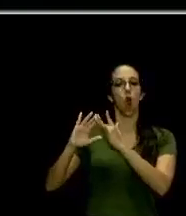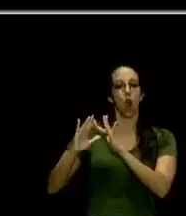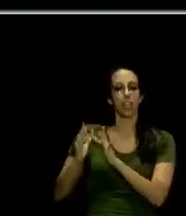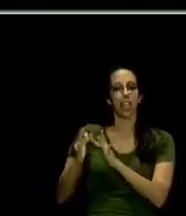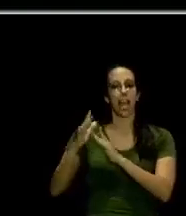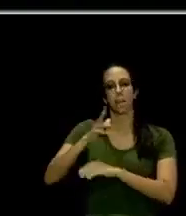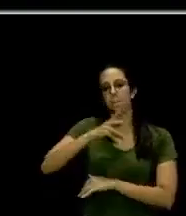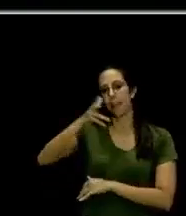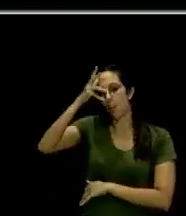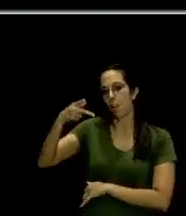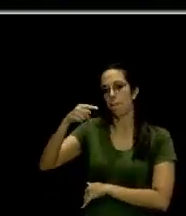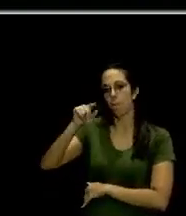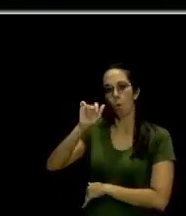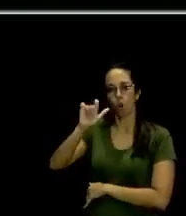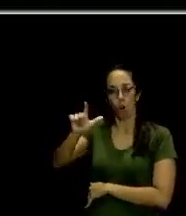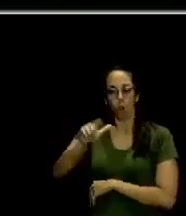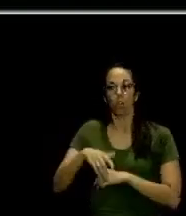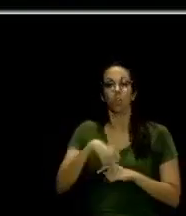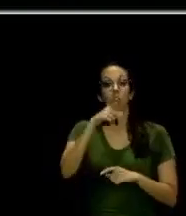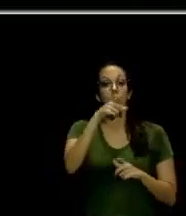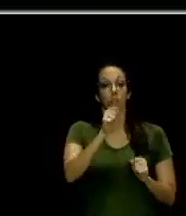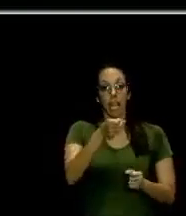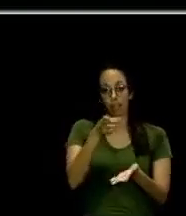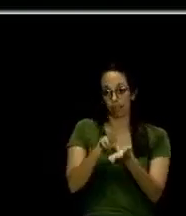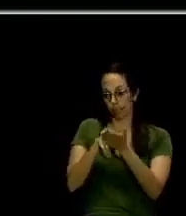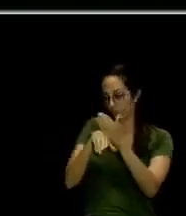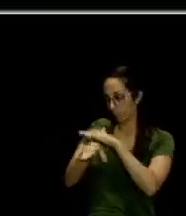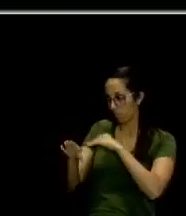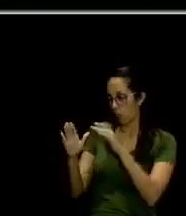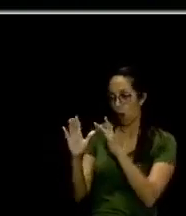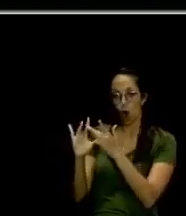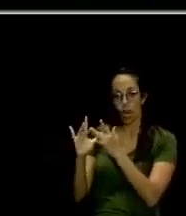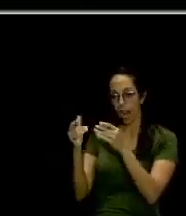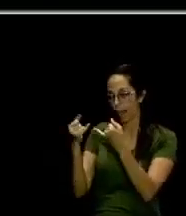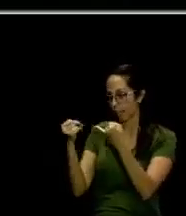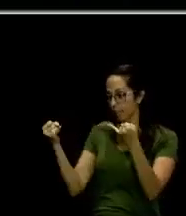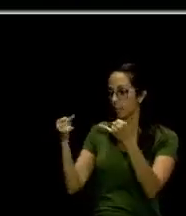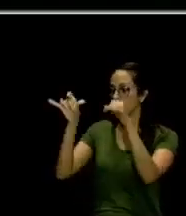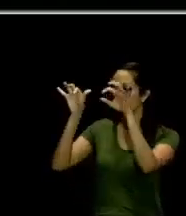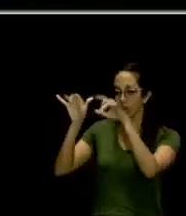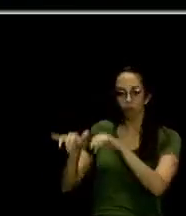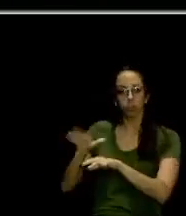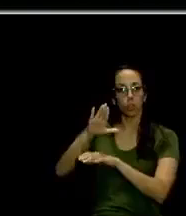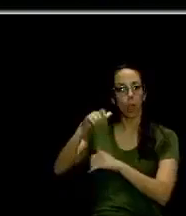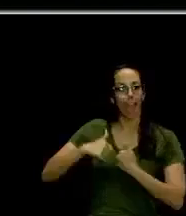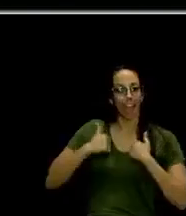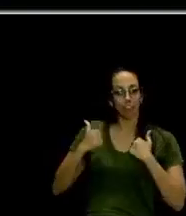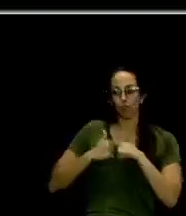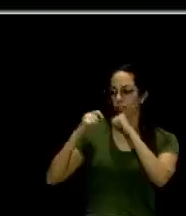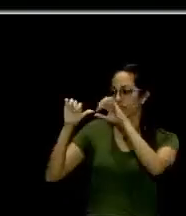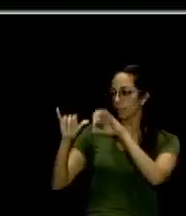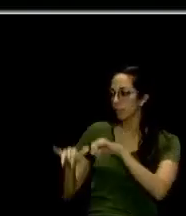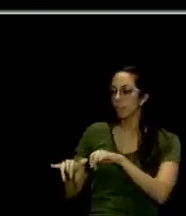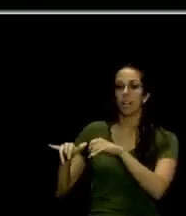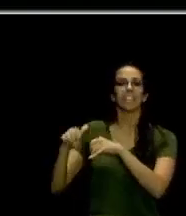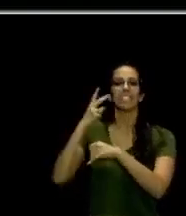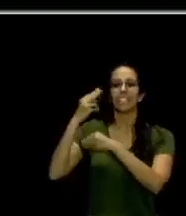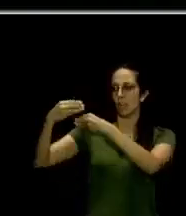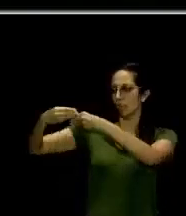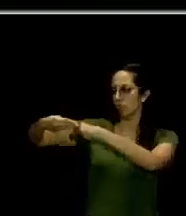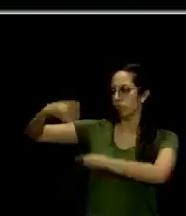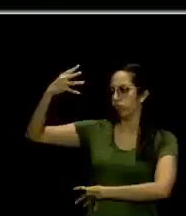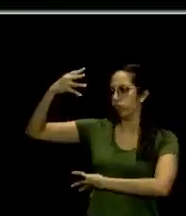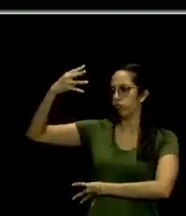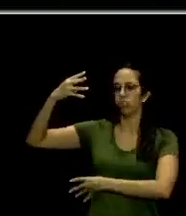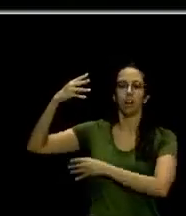Zillow for schools, where you will be able to go online and type in your address and find every option within